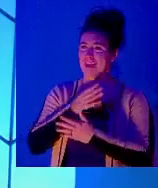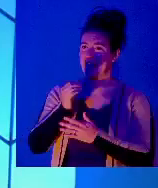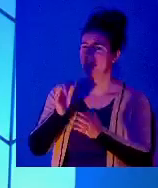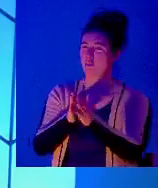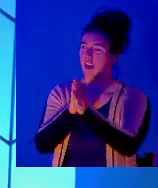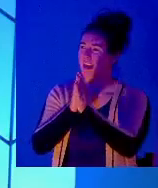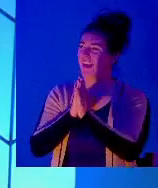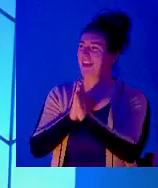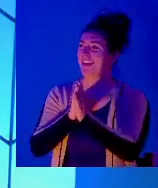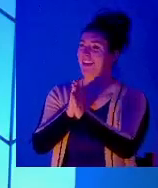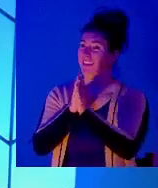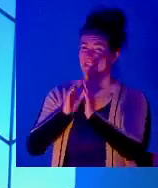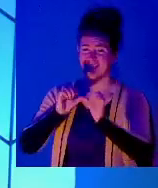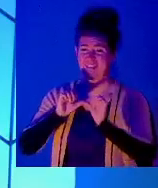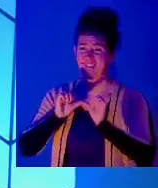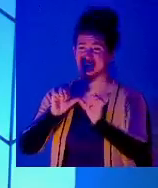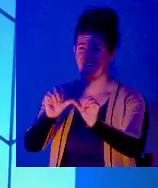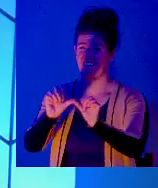unending. Yes, I will.